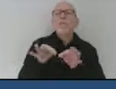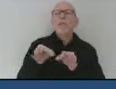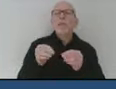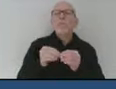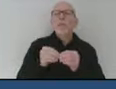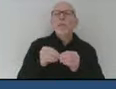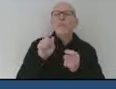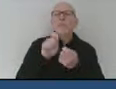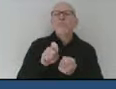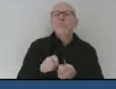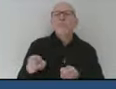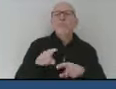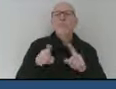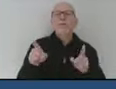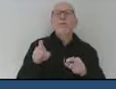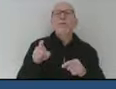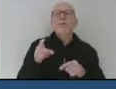but